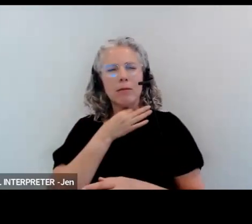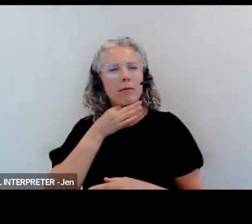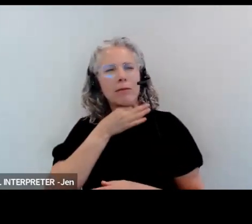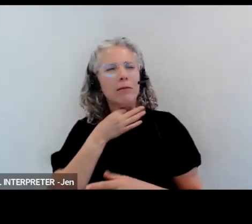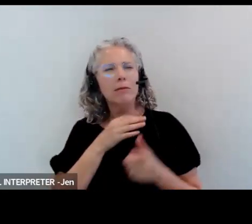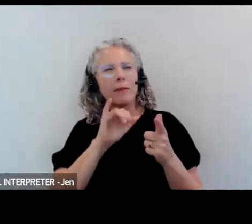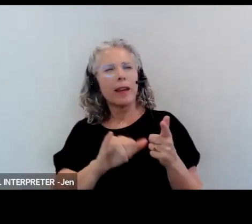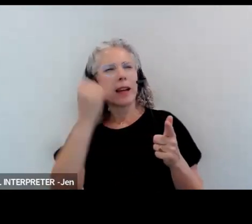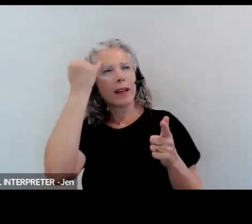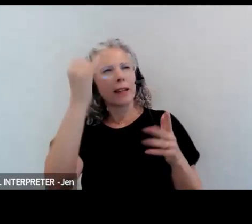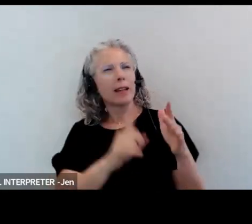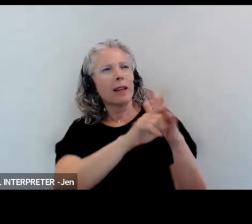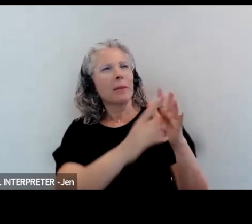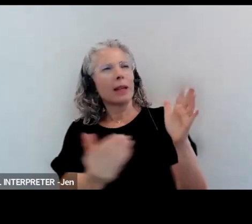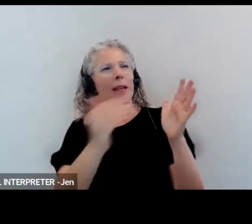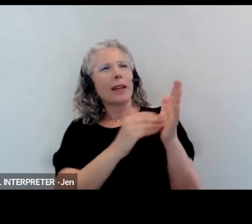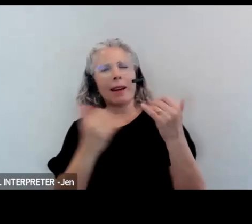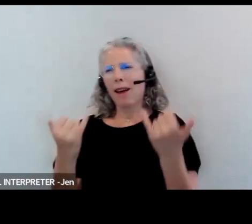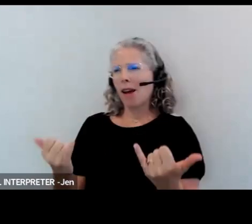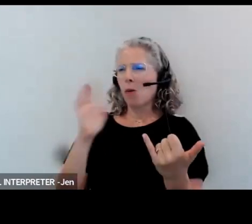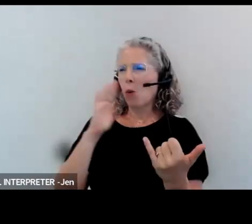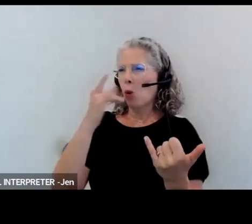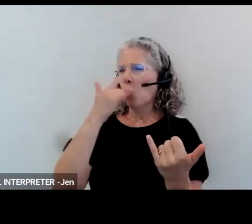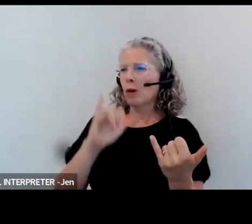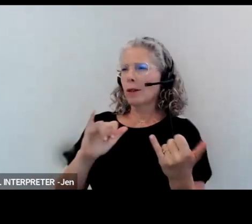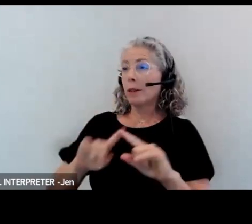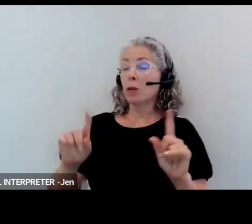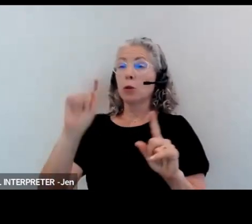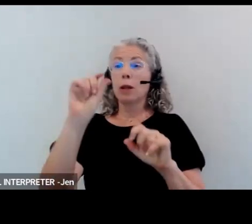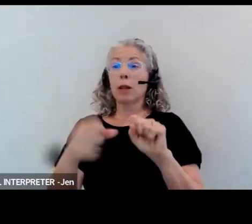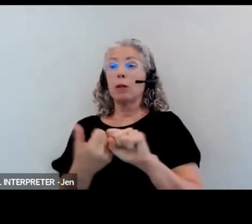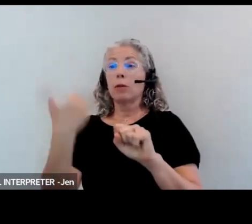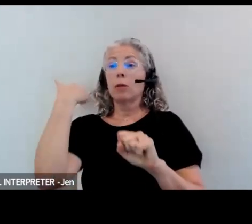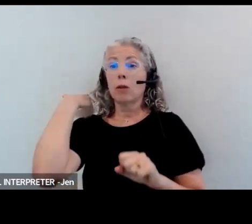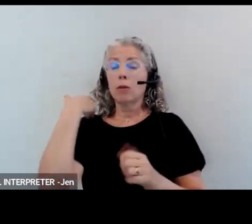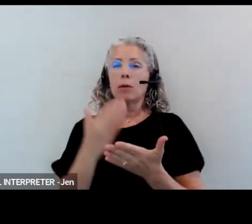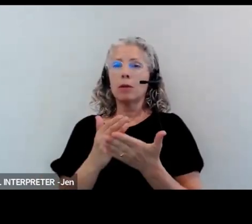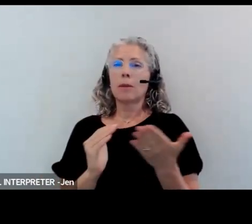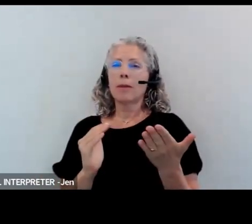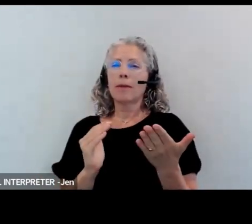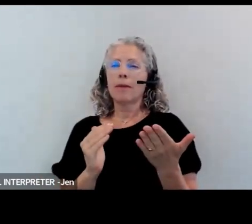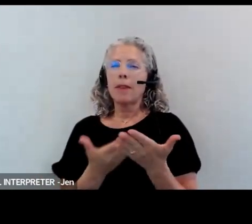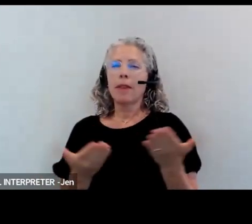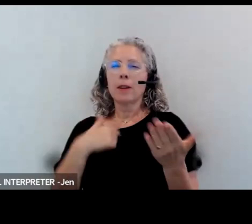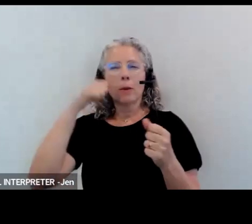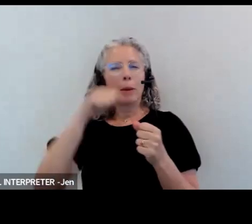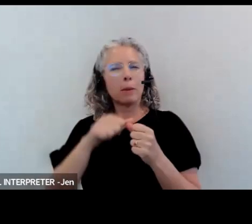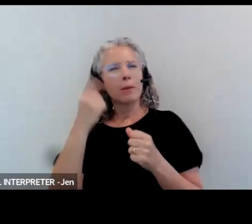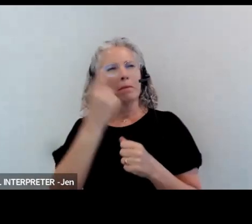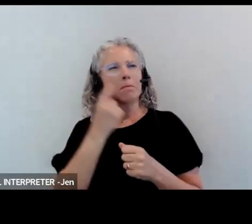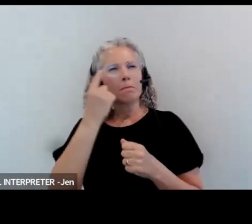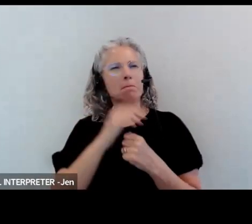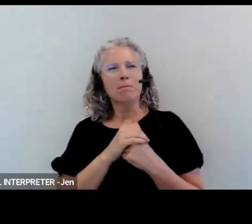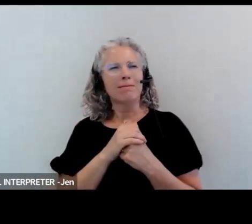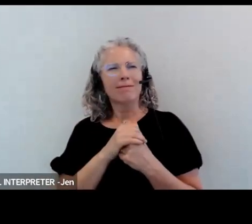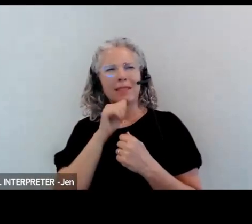came up again now, would it be different? Because back then, some of the things I remember thinking was like, this